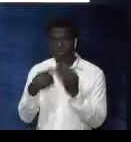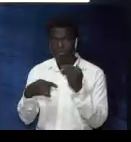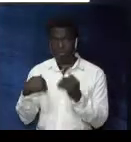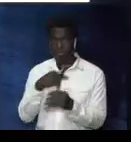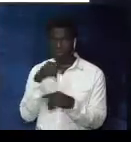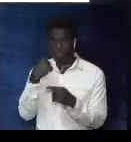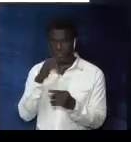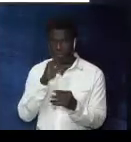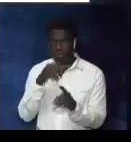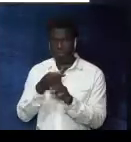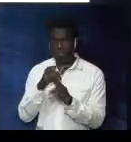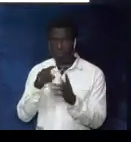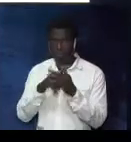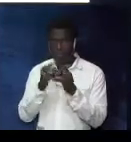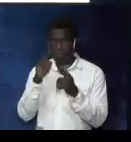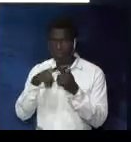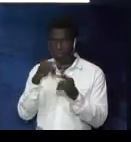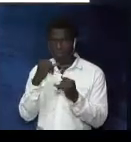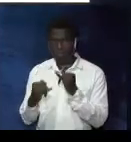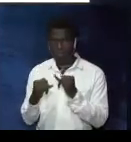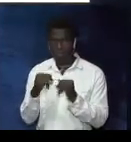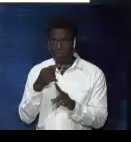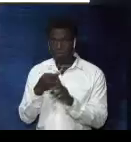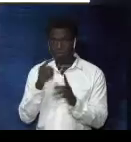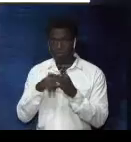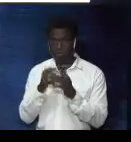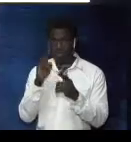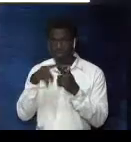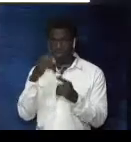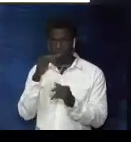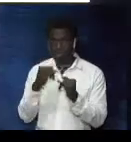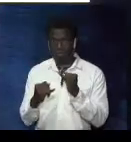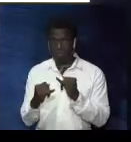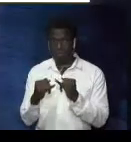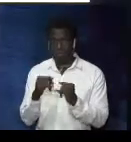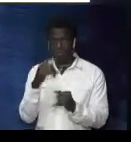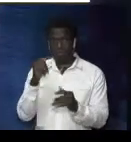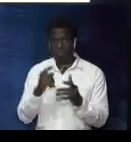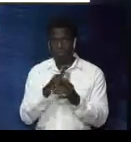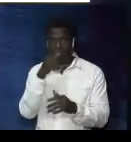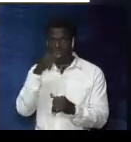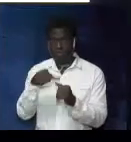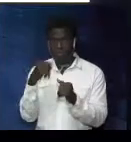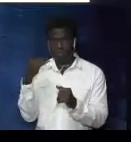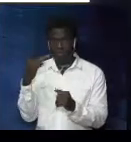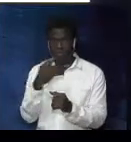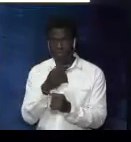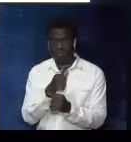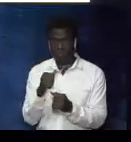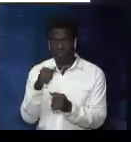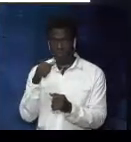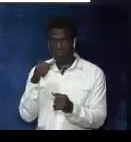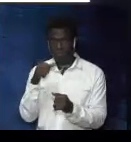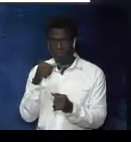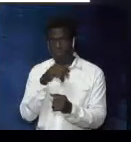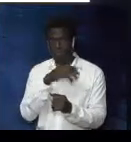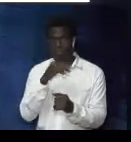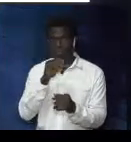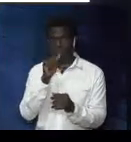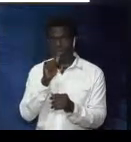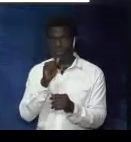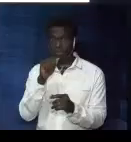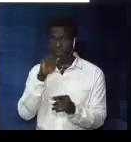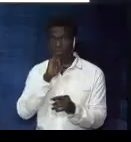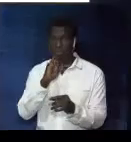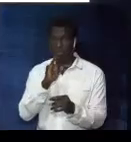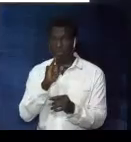is from beginning to the end. From beginning to the end. The first letter of the alphabet is A, and the last